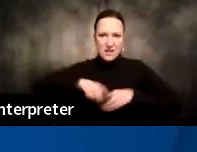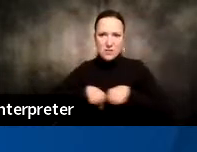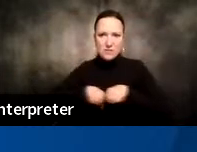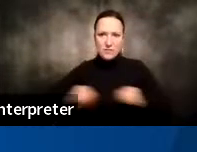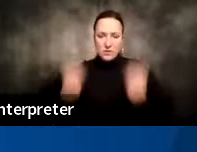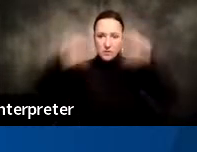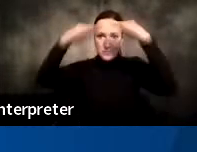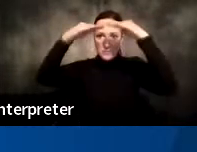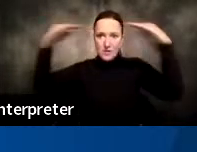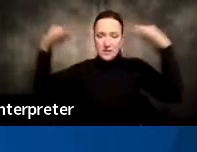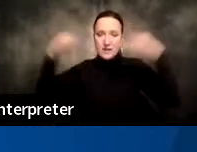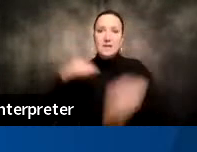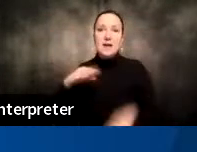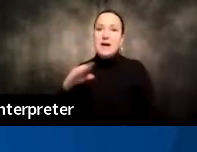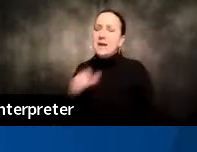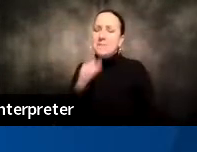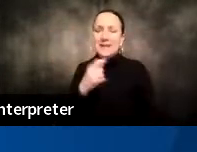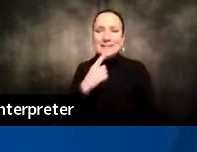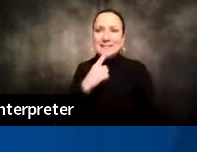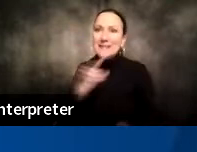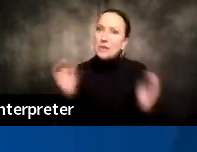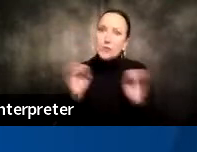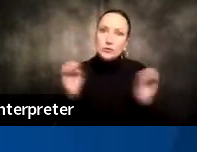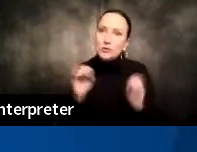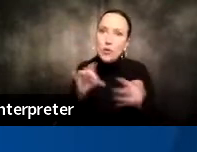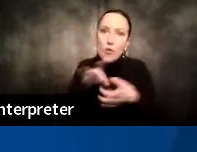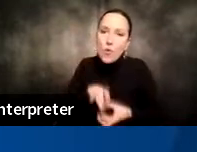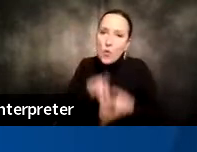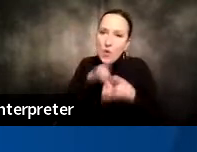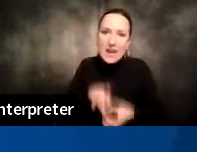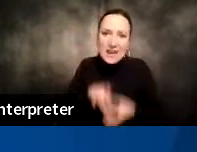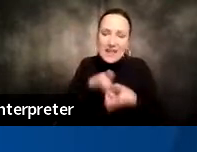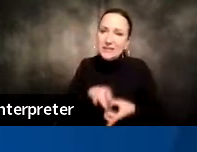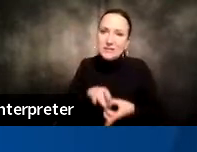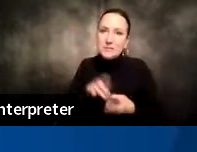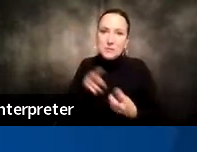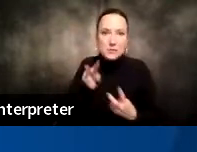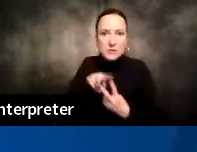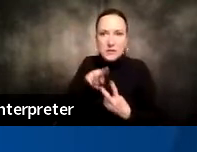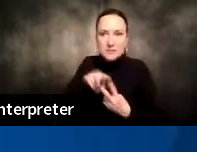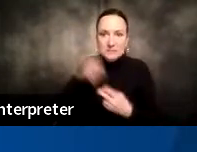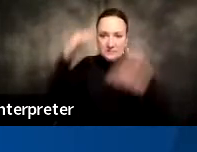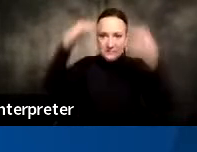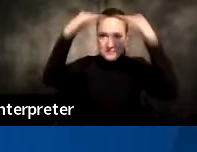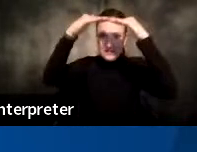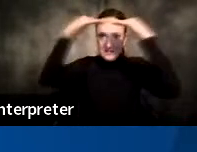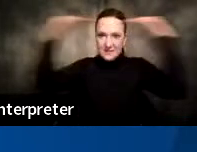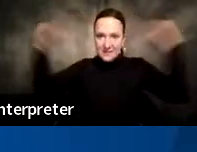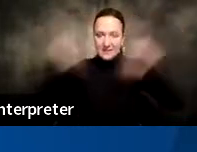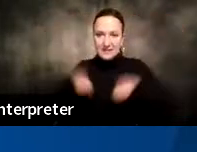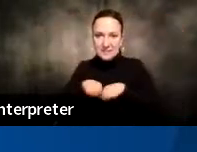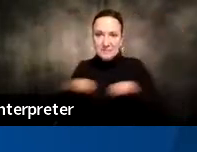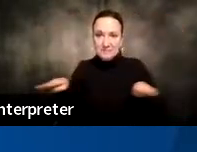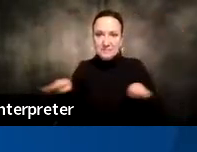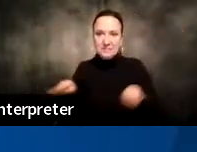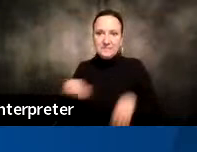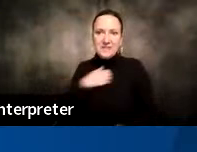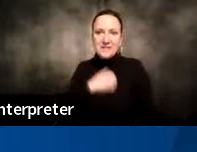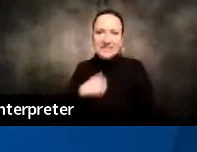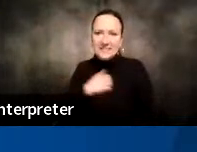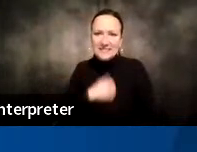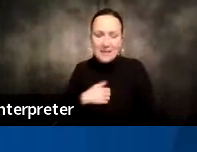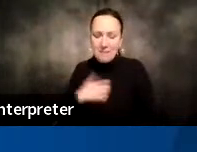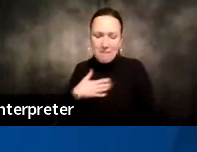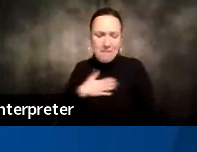Commissioner May, no, sorry, I am not saying that there's no correlation between the porch roof and the porch roof height. And I do want to jump back. I do apologize for the phrasing of